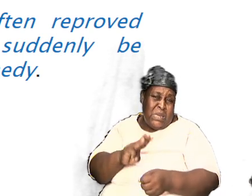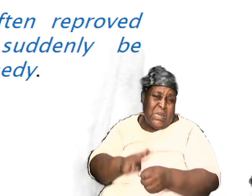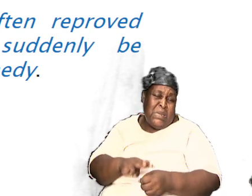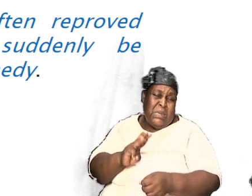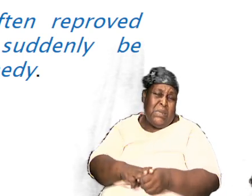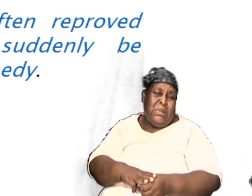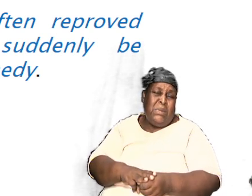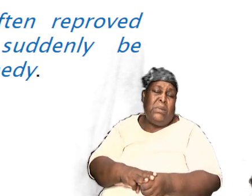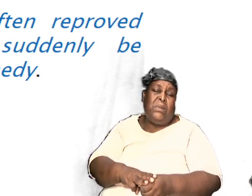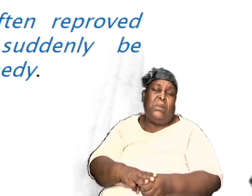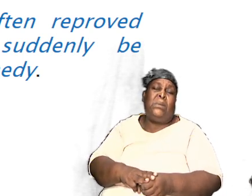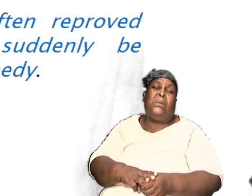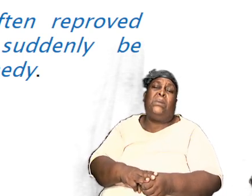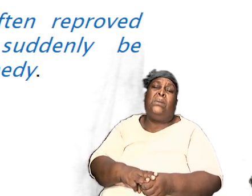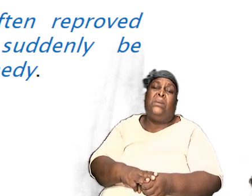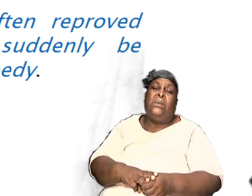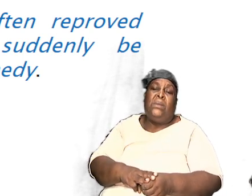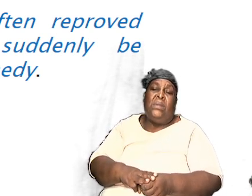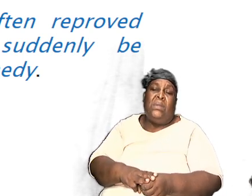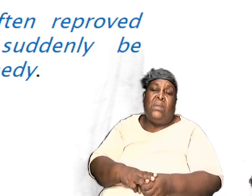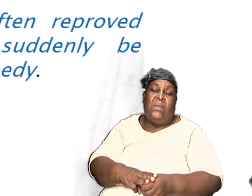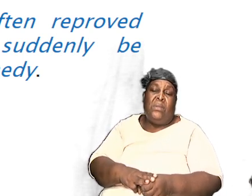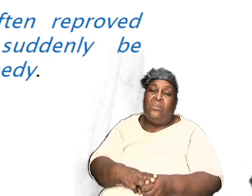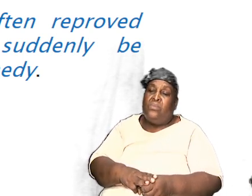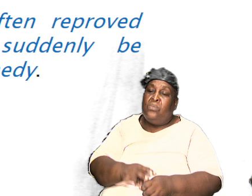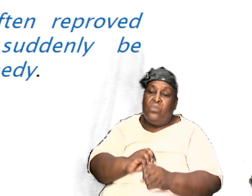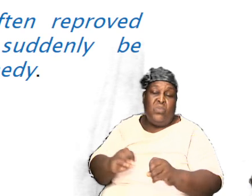it. Hardly talks to you about it.